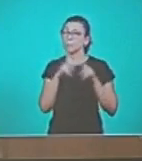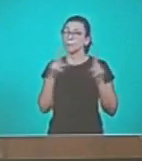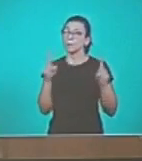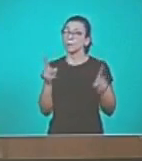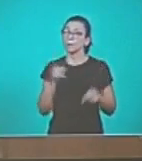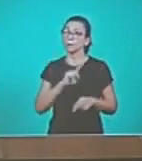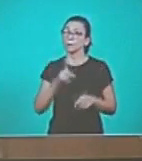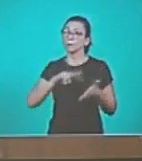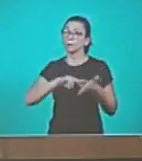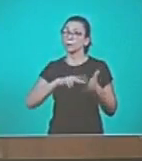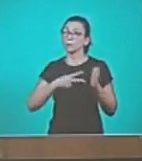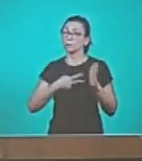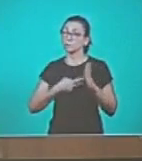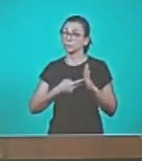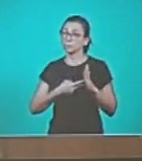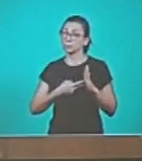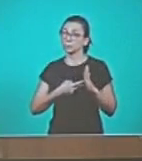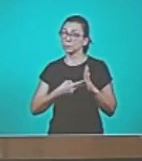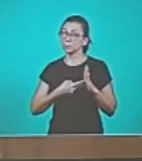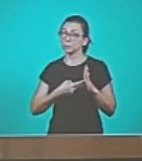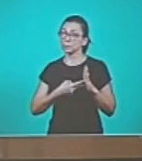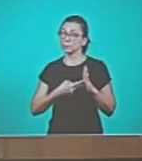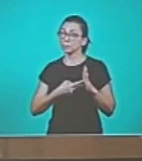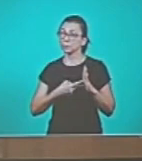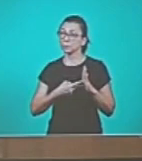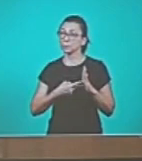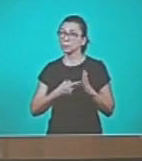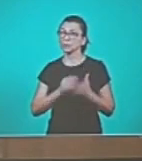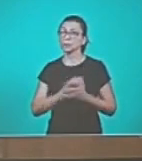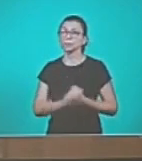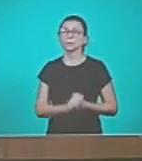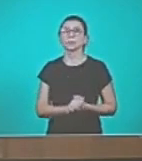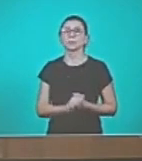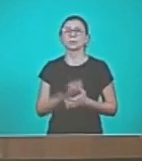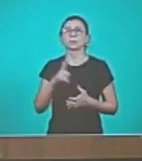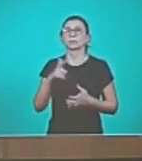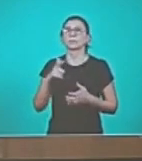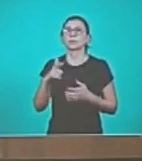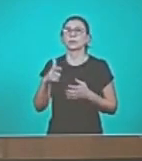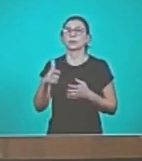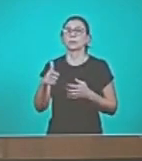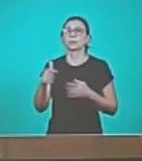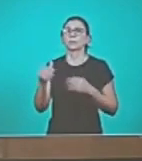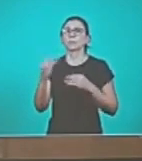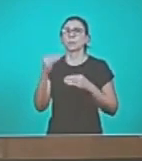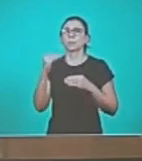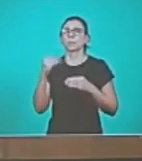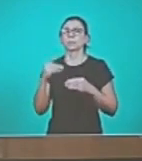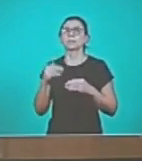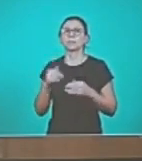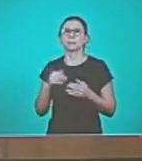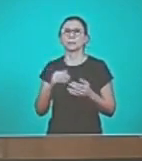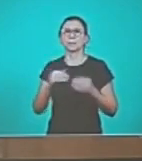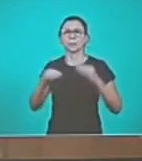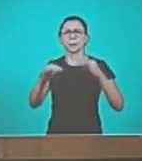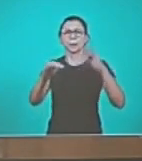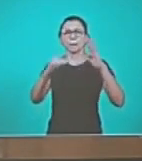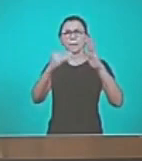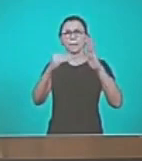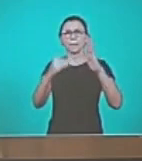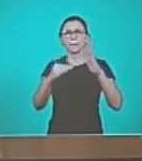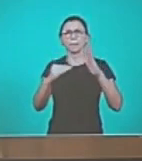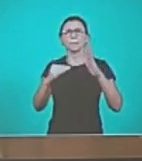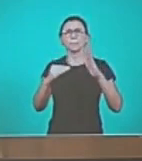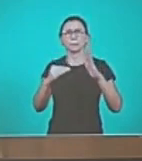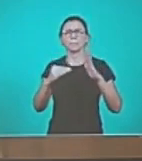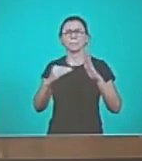mean that those contributions may not have come. There are many. There are thousands. Today, in